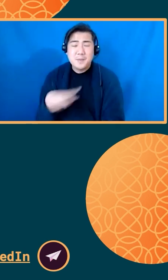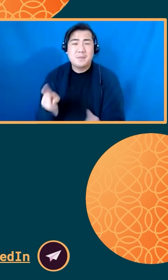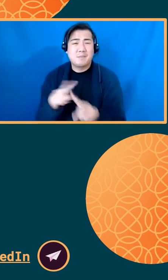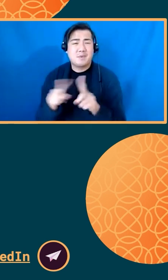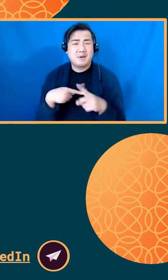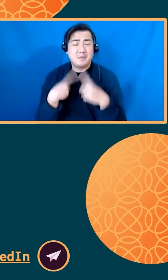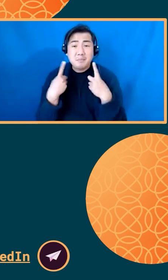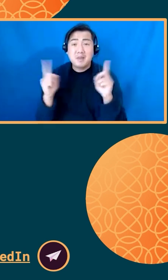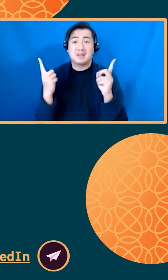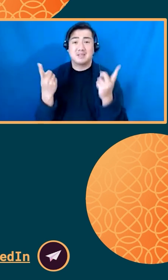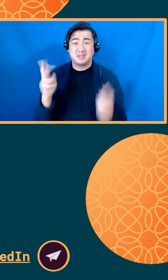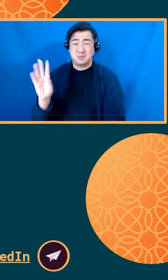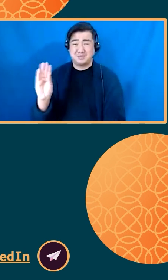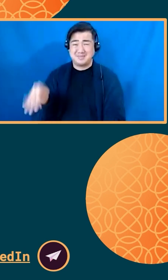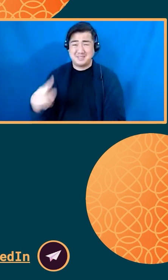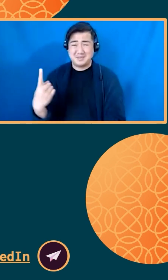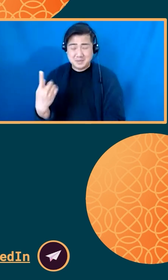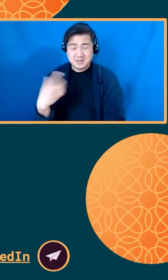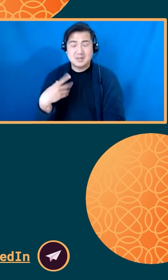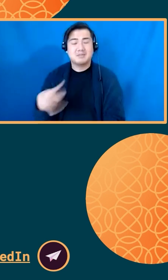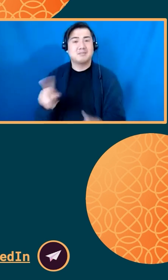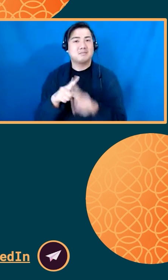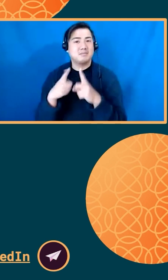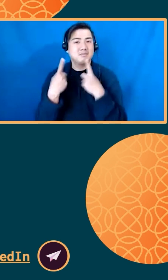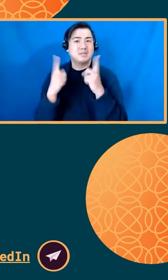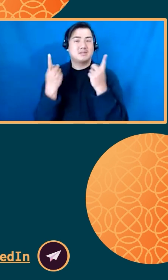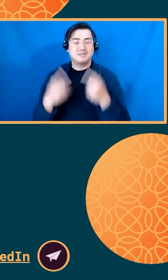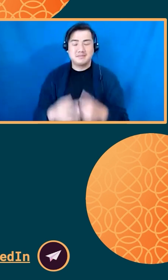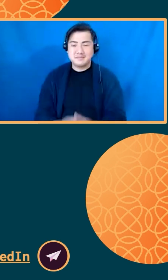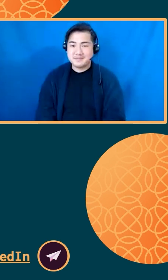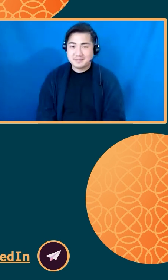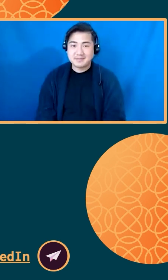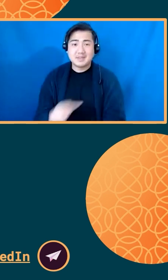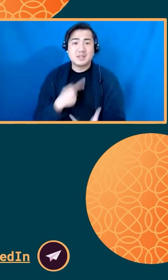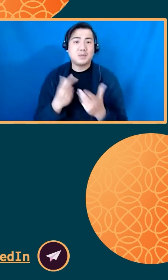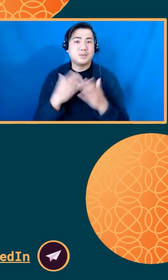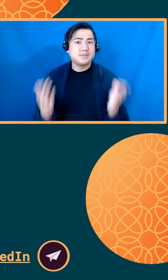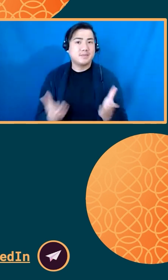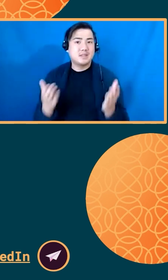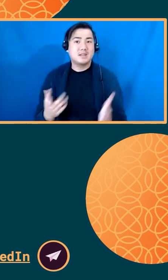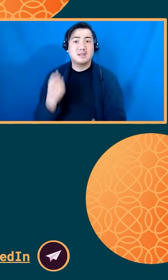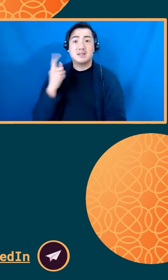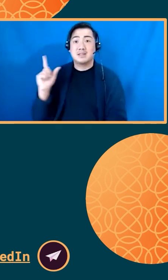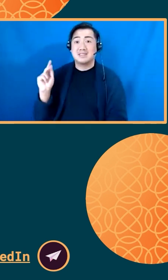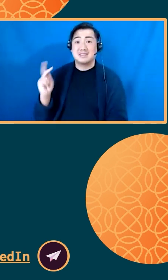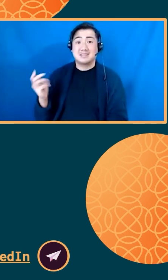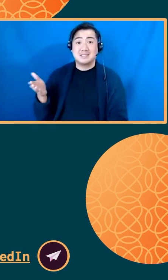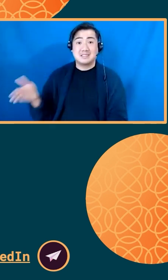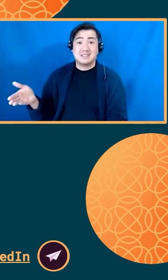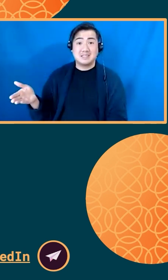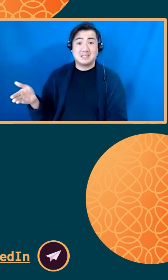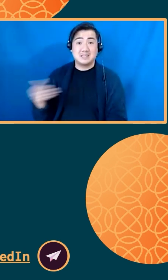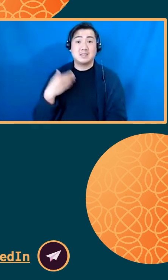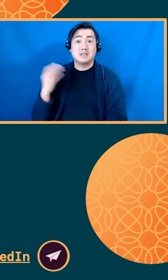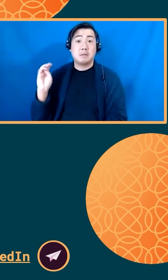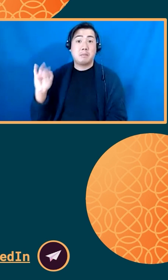there. Welcome, Aparna Ray. I really want to encourage you all. We put the link there. May